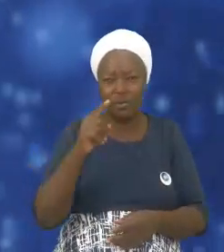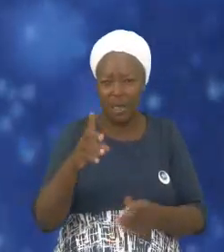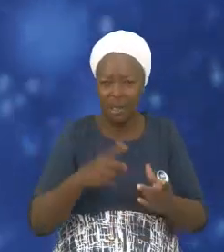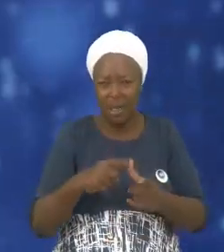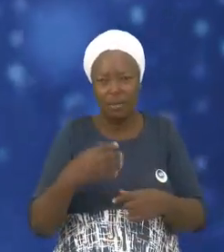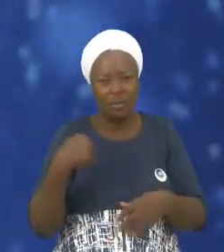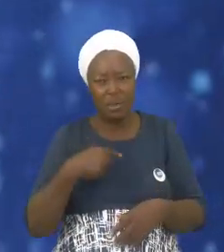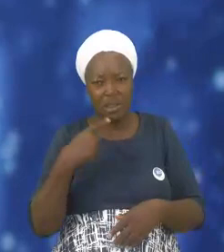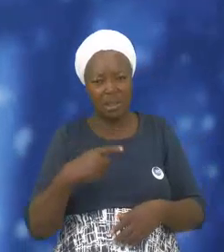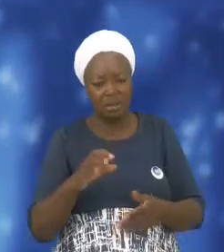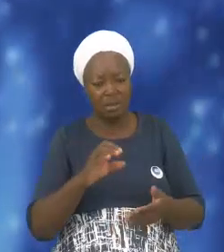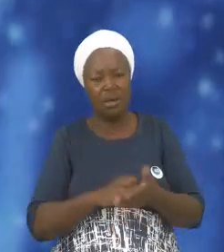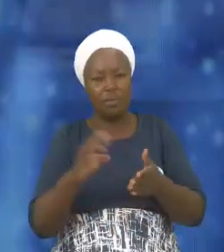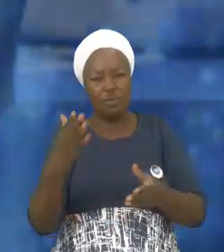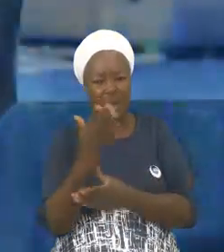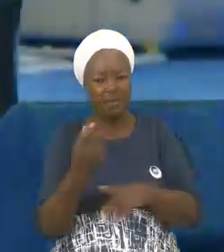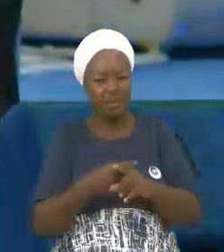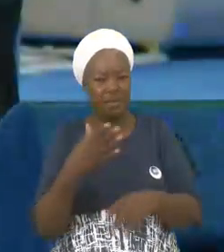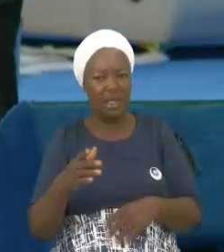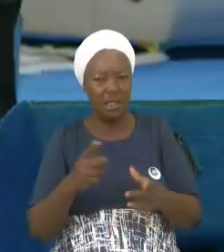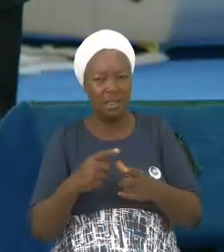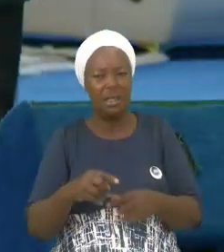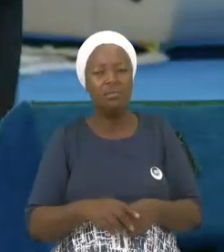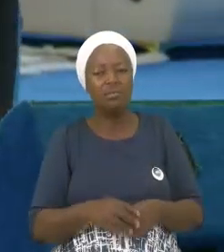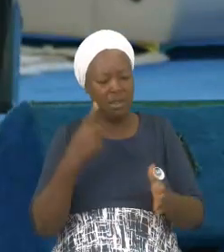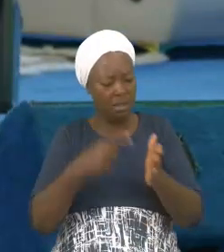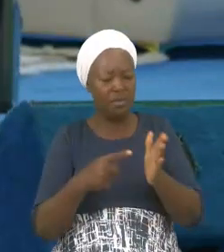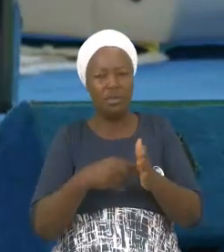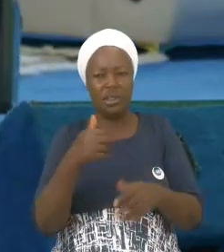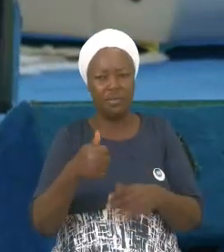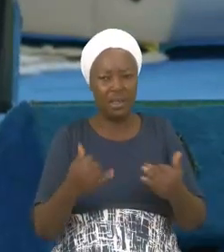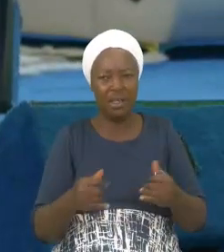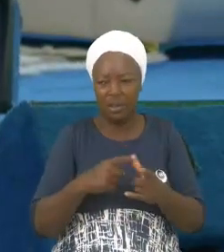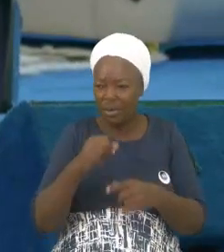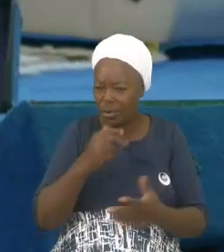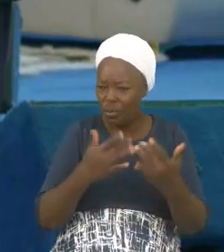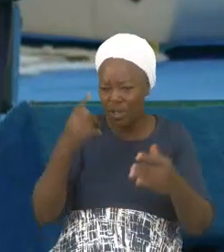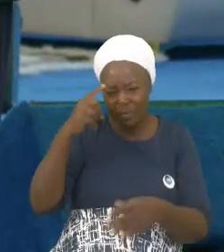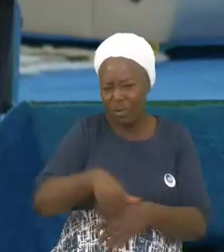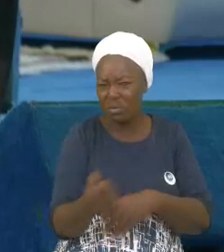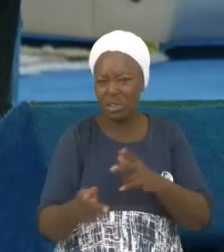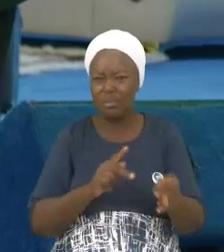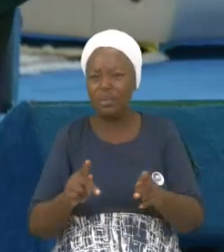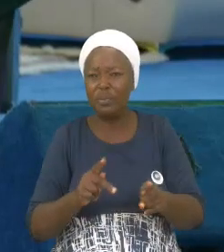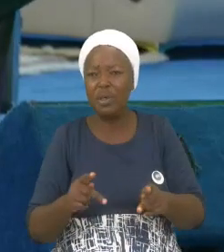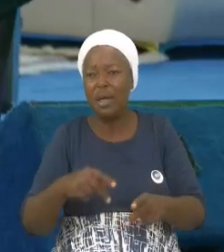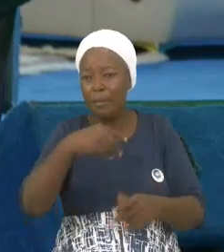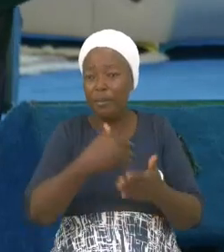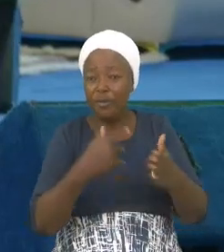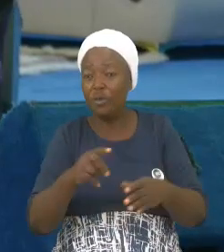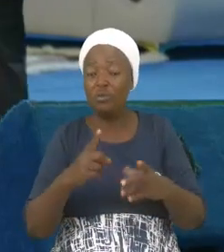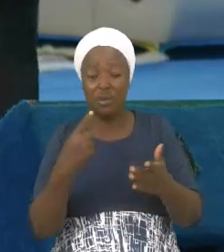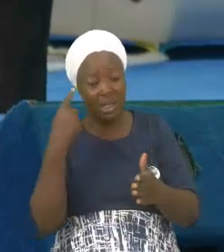say, remove your hand from there and check up yourself. You're not waiting for other people. Before you check